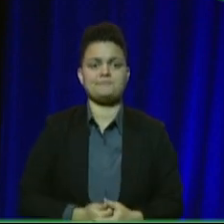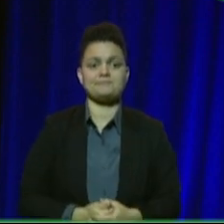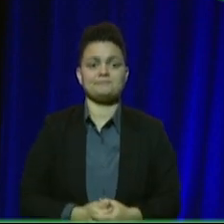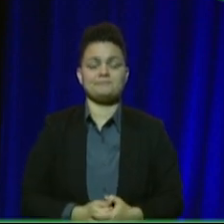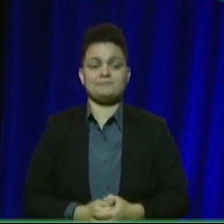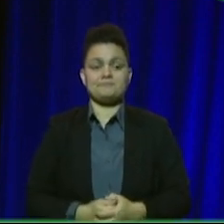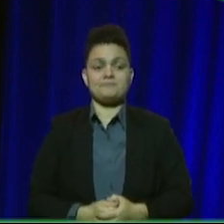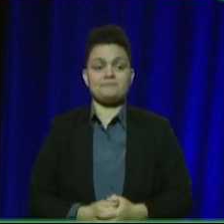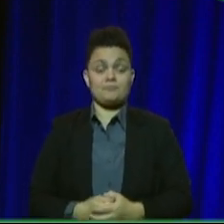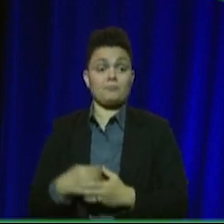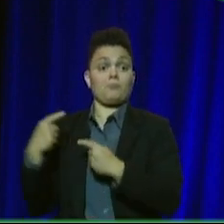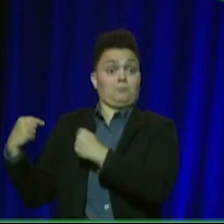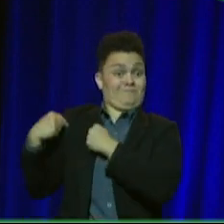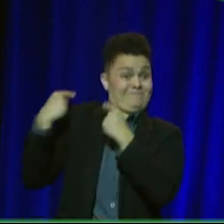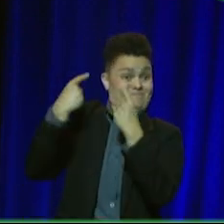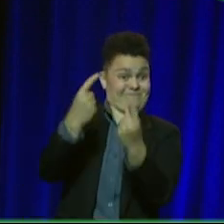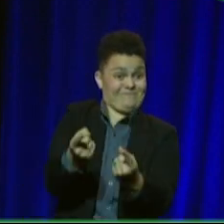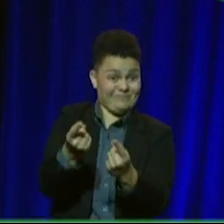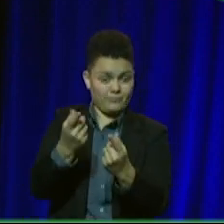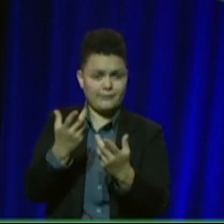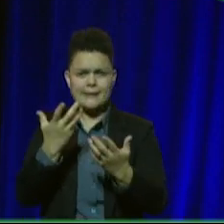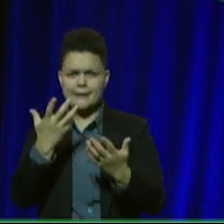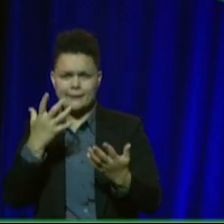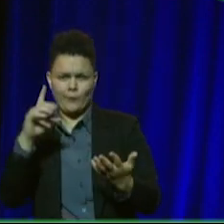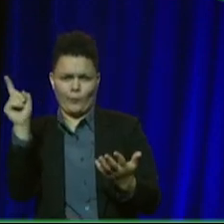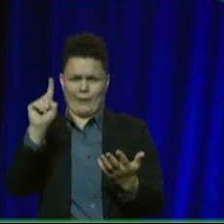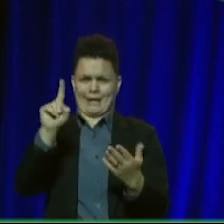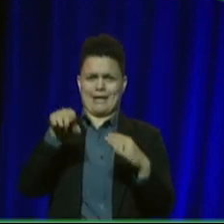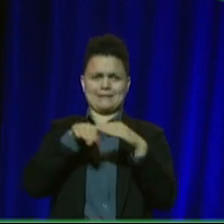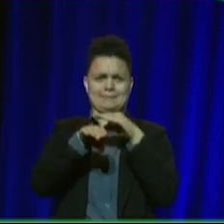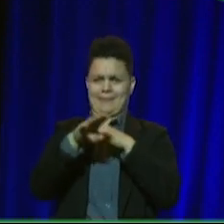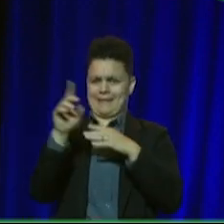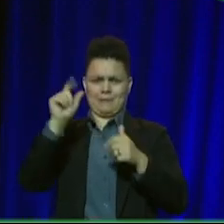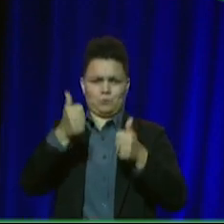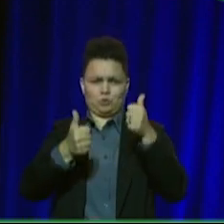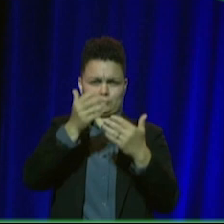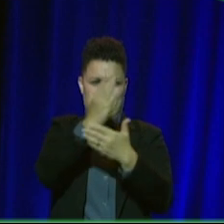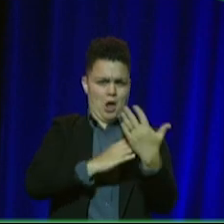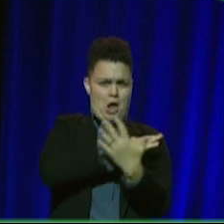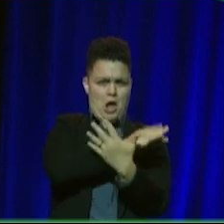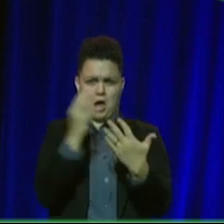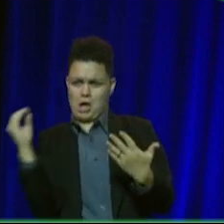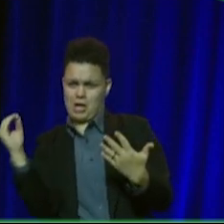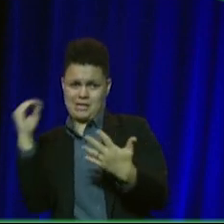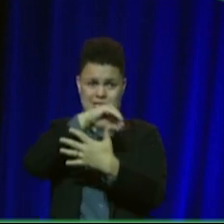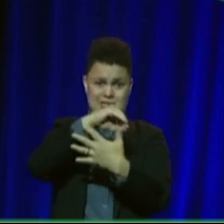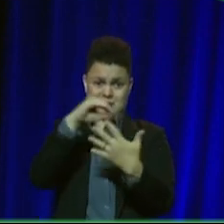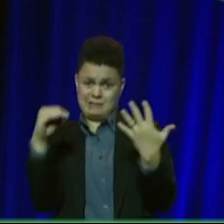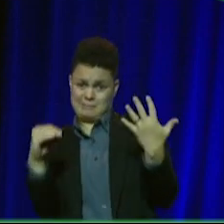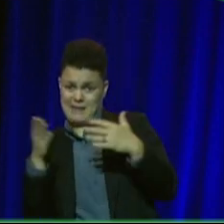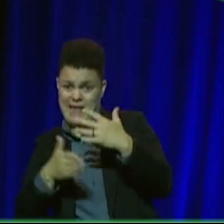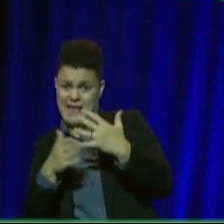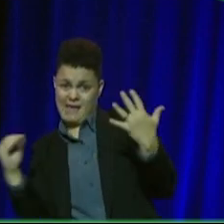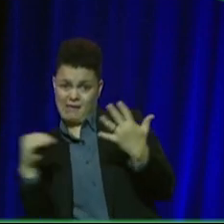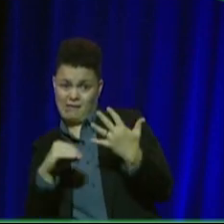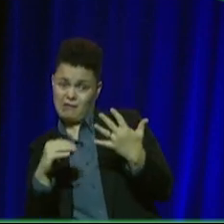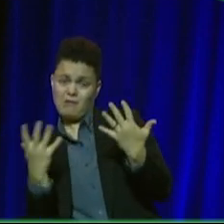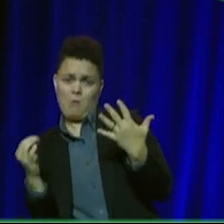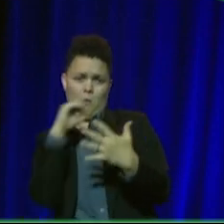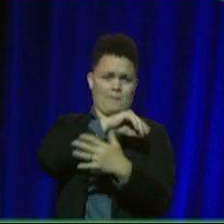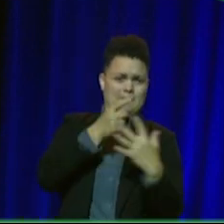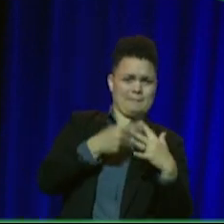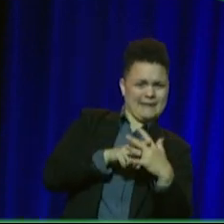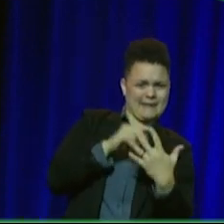shift accessibility left. That means they're trying to test for and detect accessibility